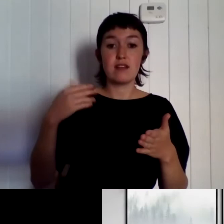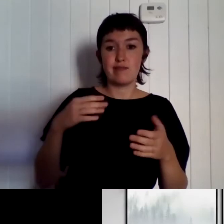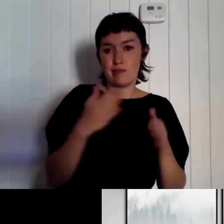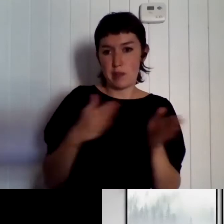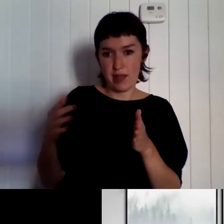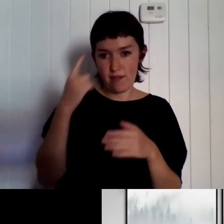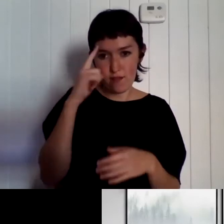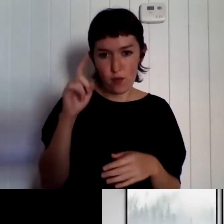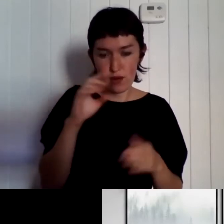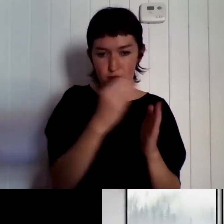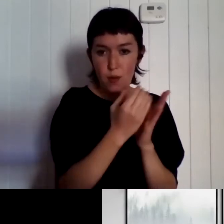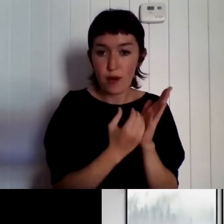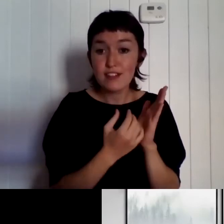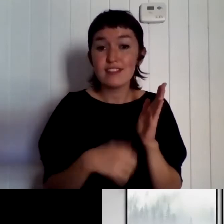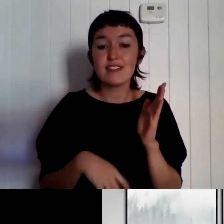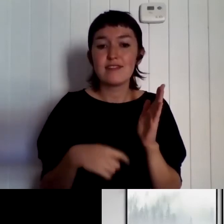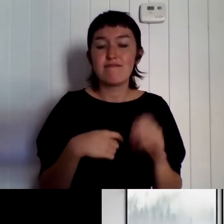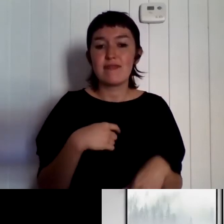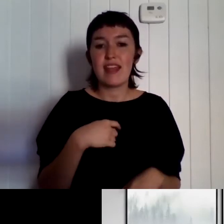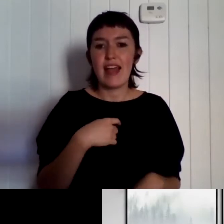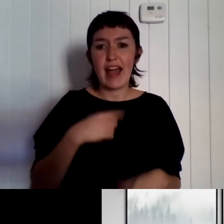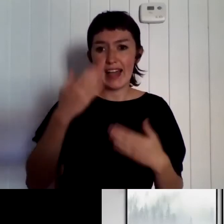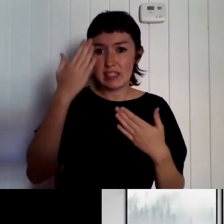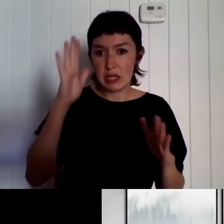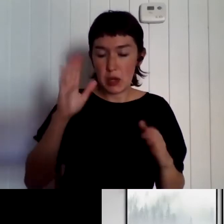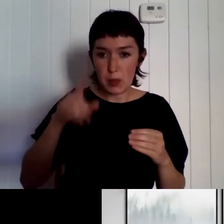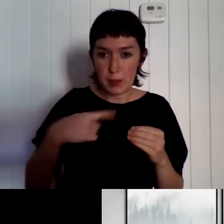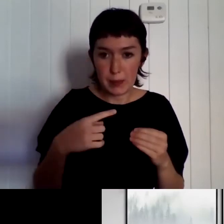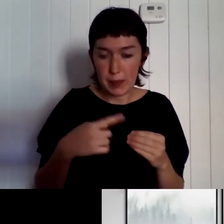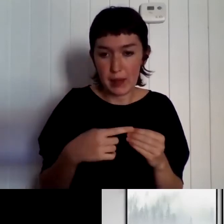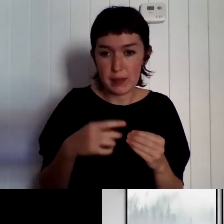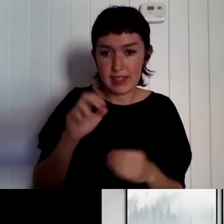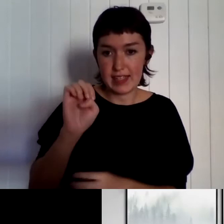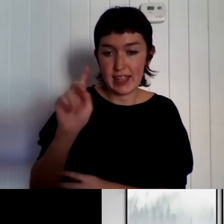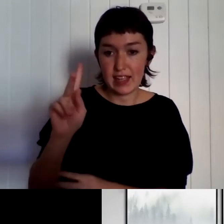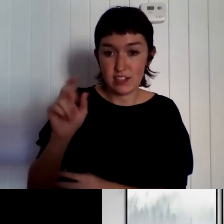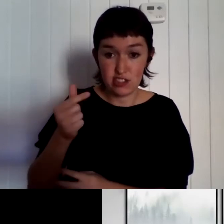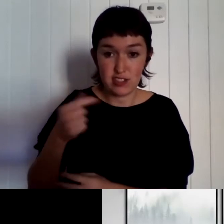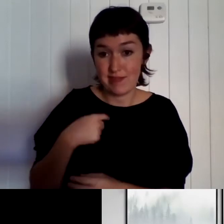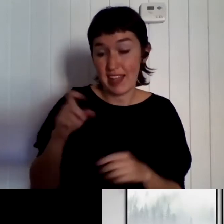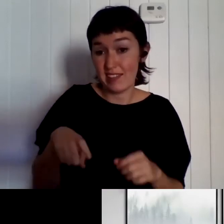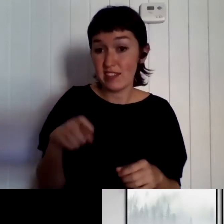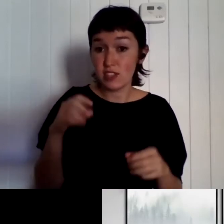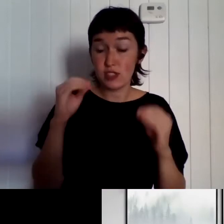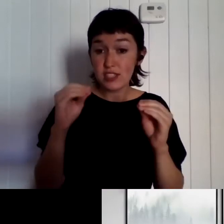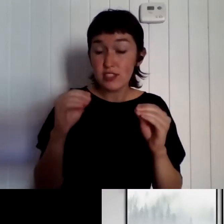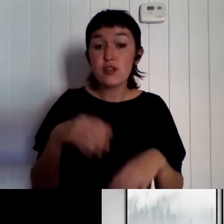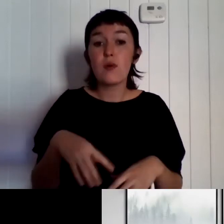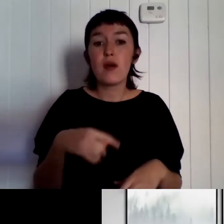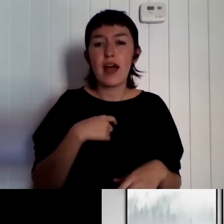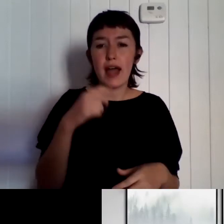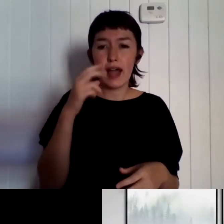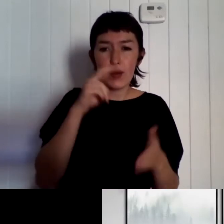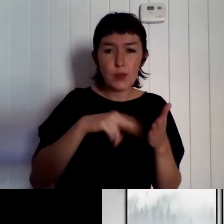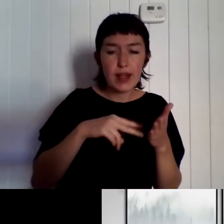I didn't know anything about EKGs. I just was like reading the course materials to teach it the next day. And I read that in what's called situs inversus, so where